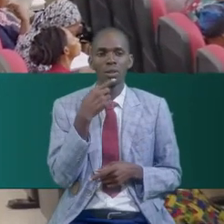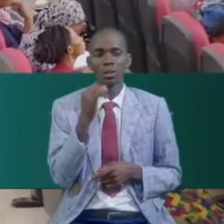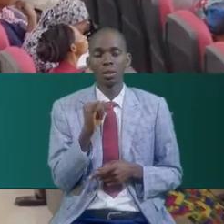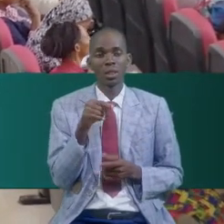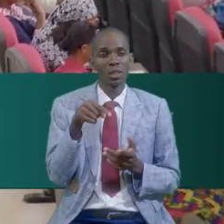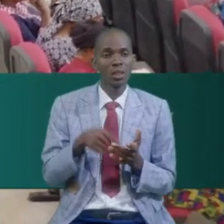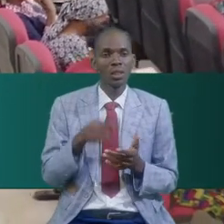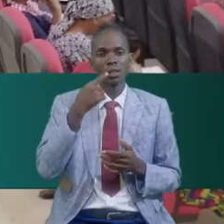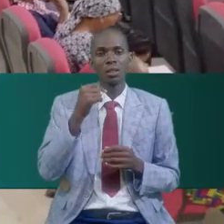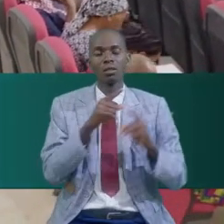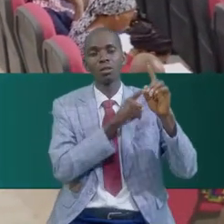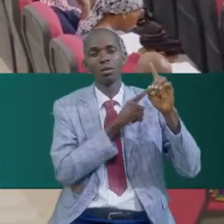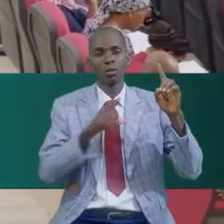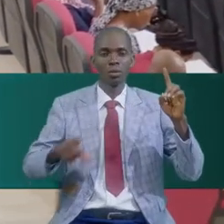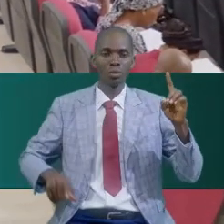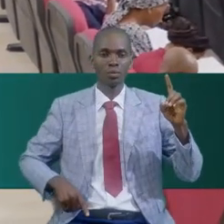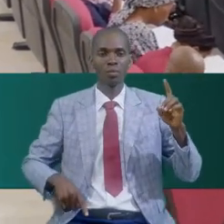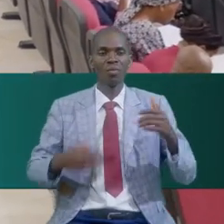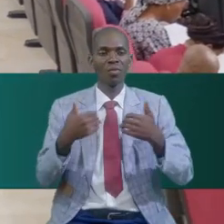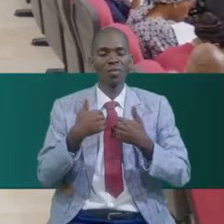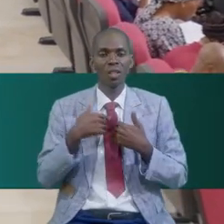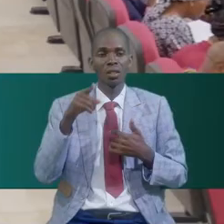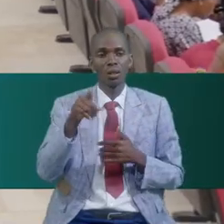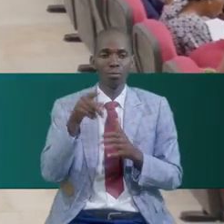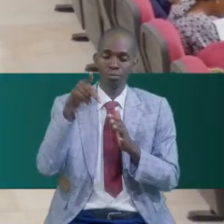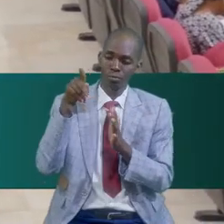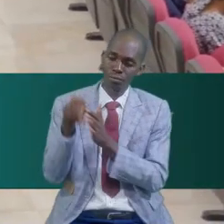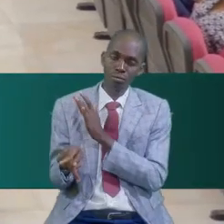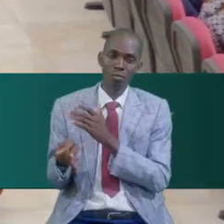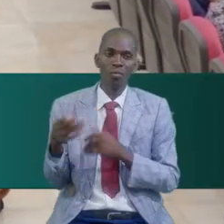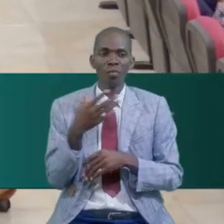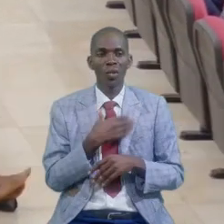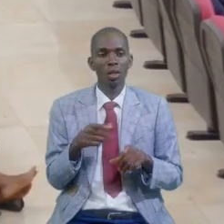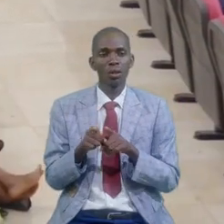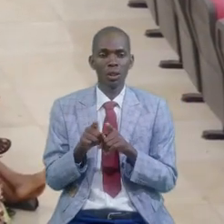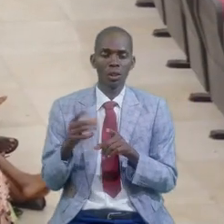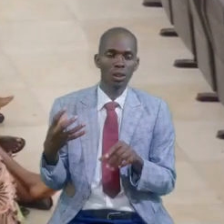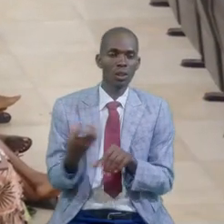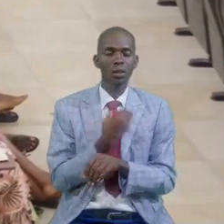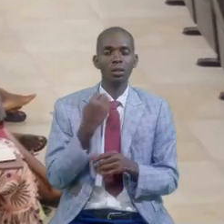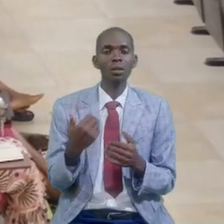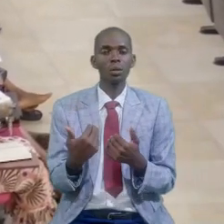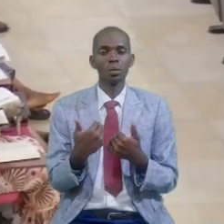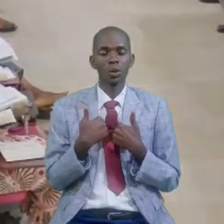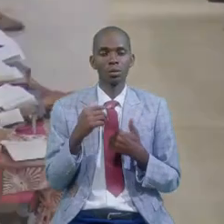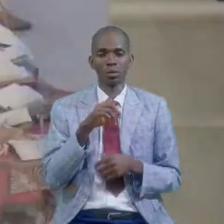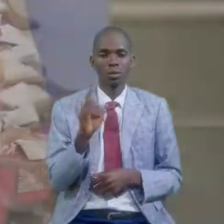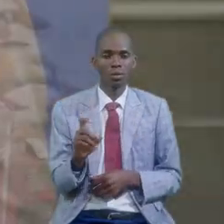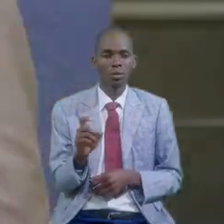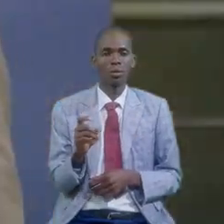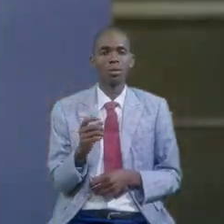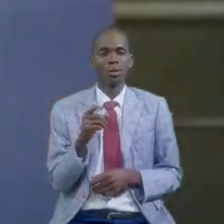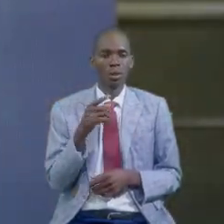says the Lord, hast thou killed and also taken possession?